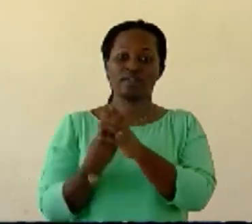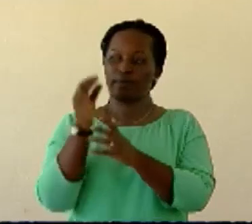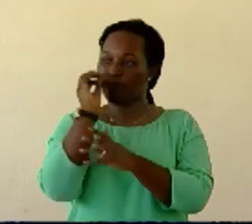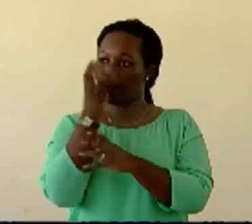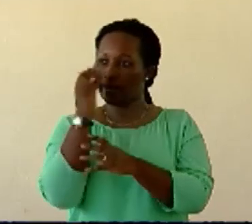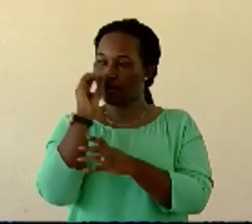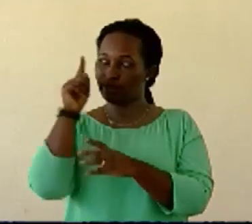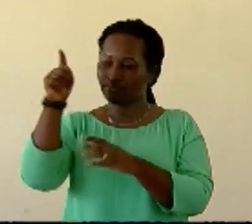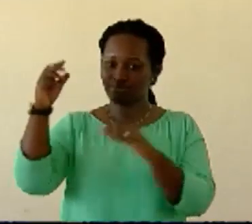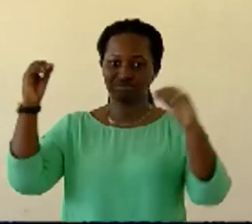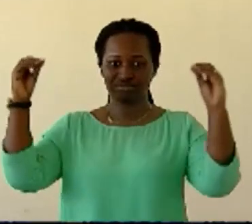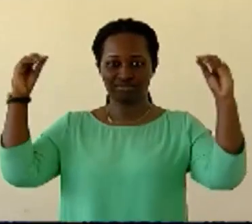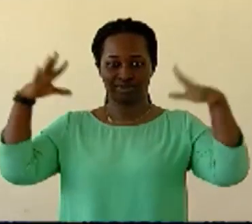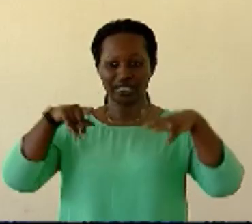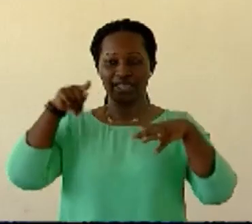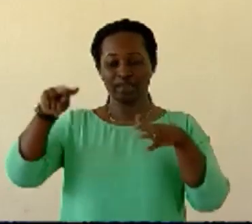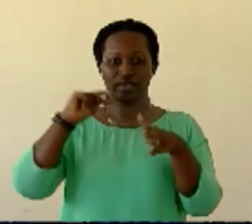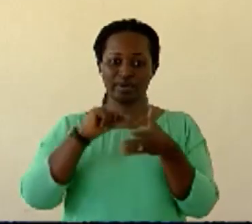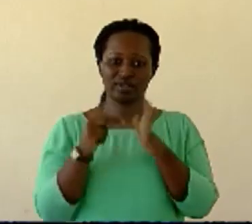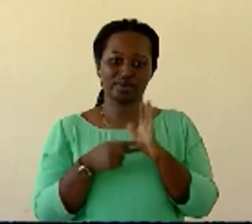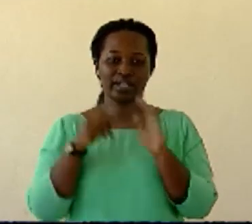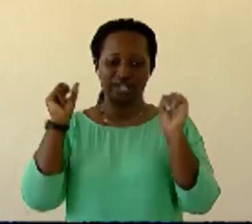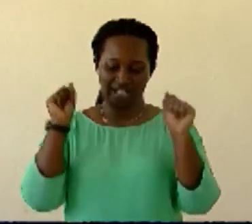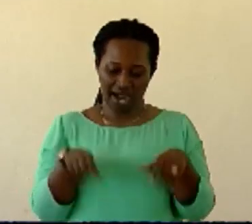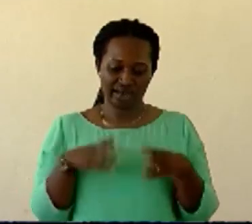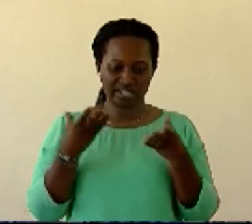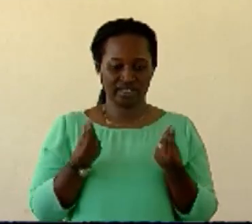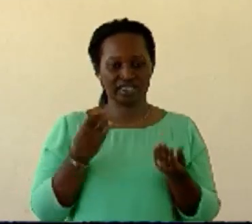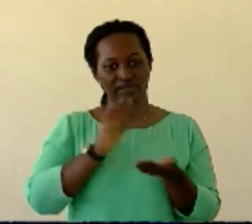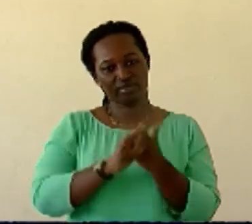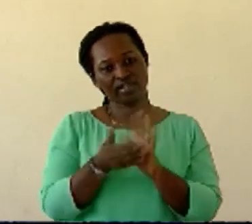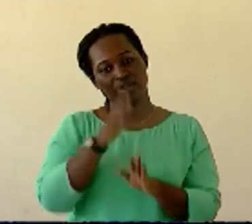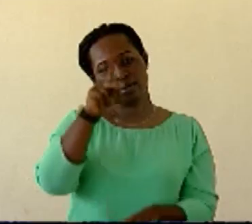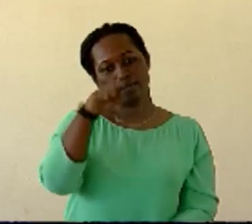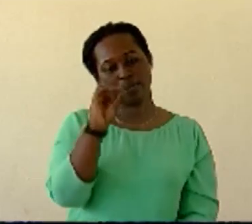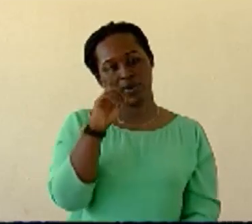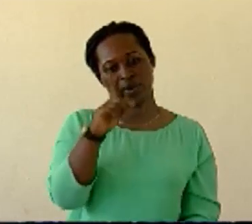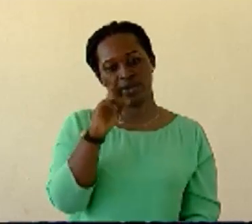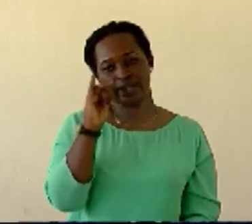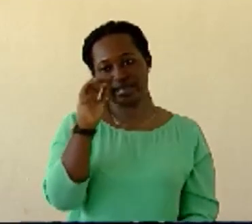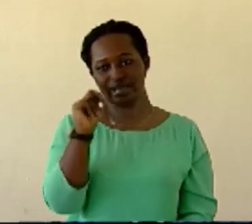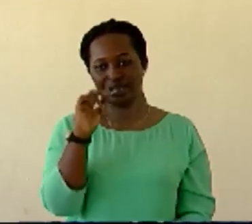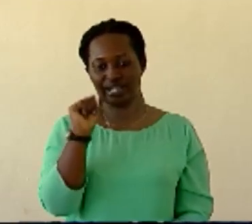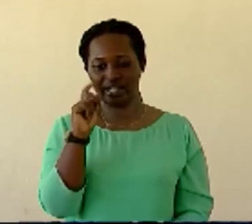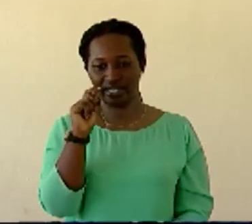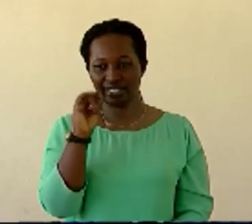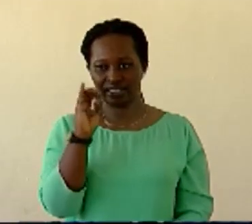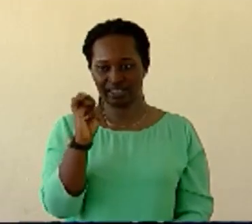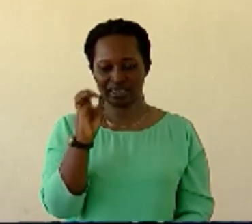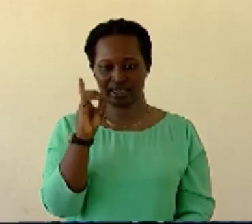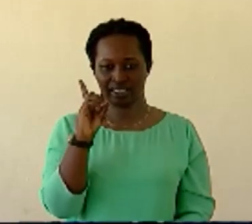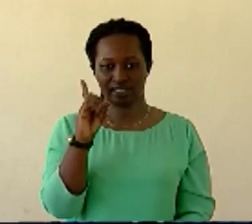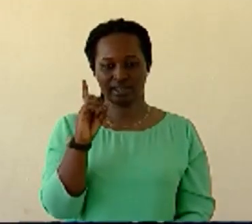And when they are exposed, that means they can easily be pollinated by insects. The plant